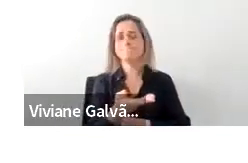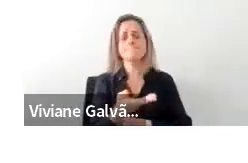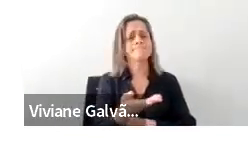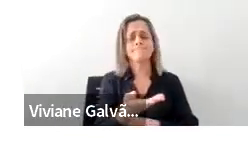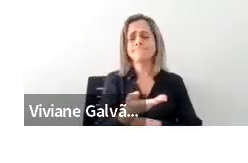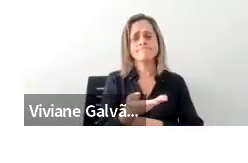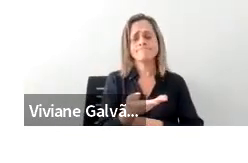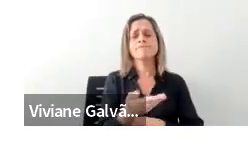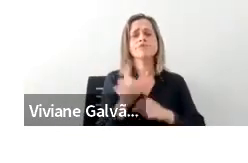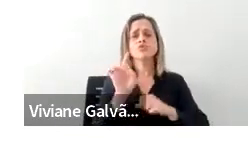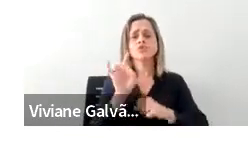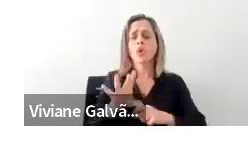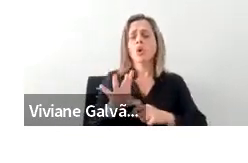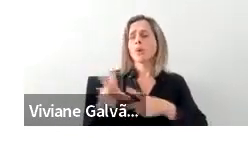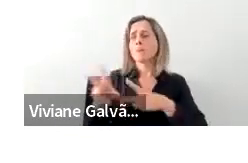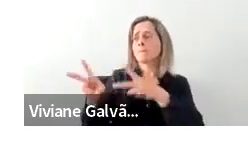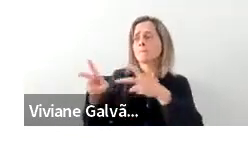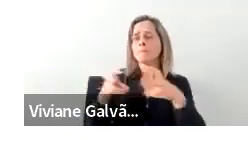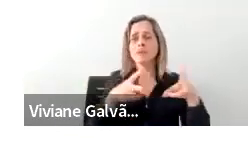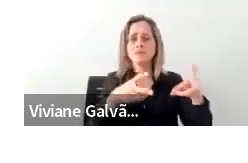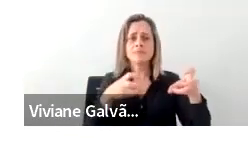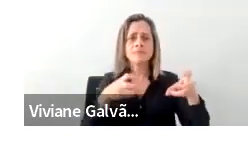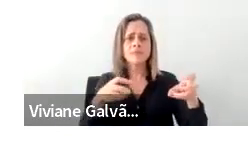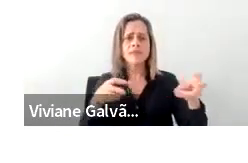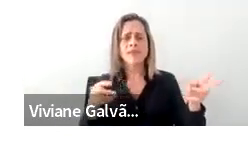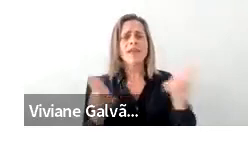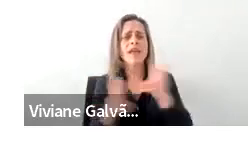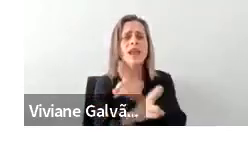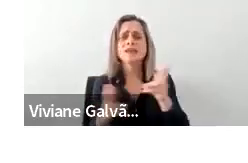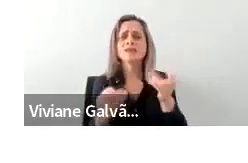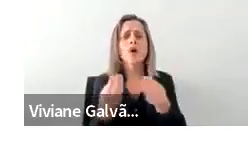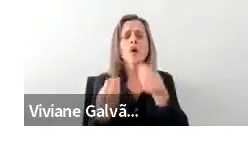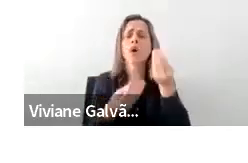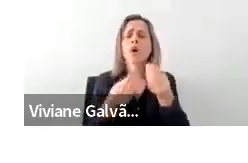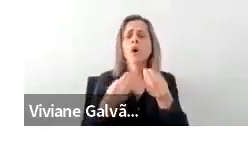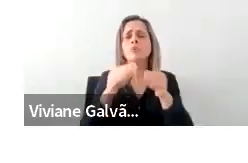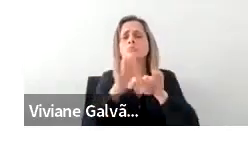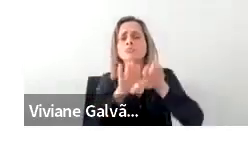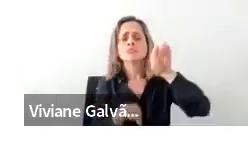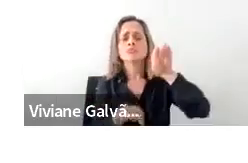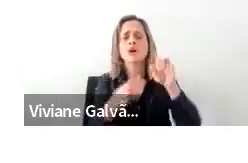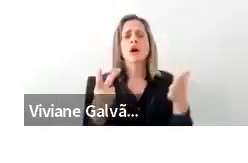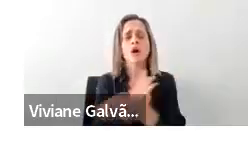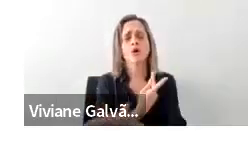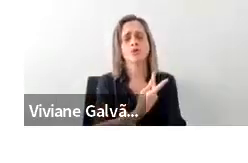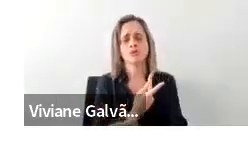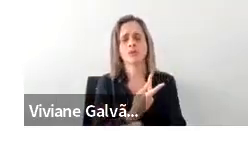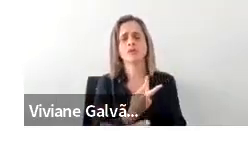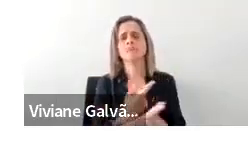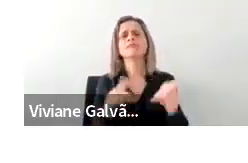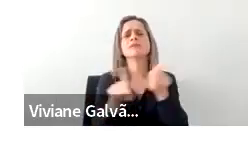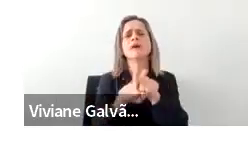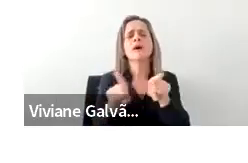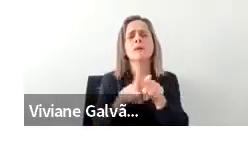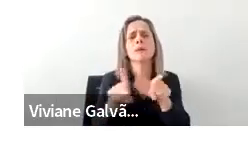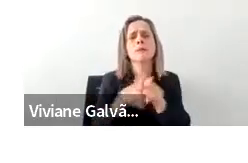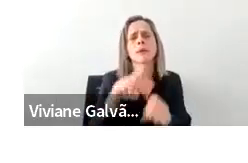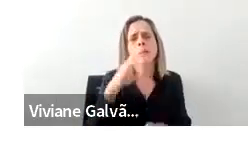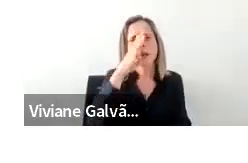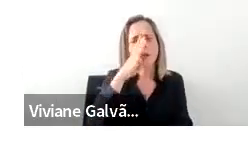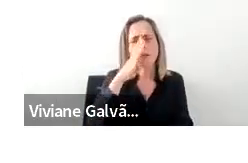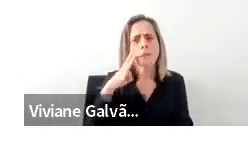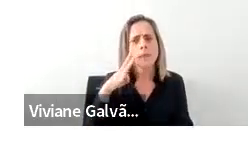we're looking at Marx's methodology and how it may or may not be relevant to Vygotsky's work or